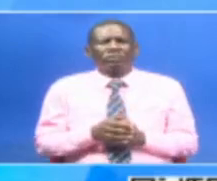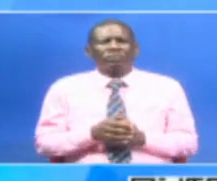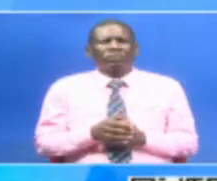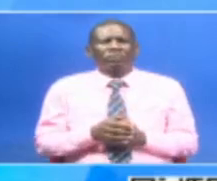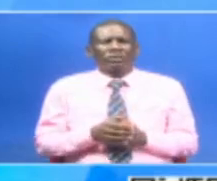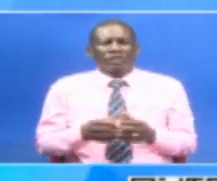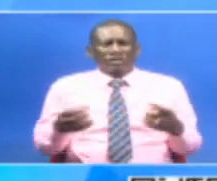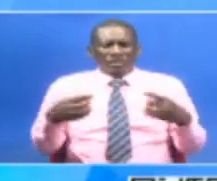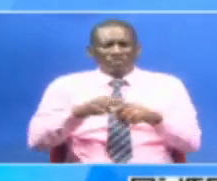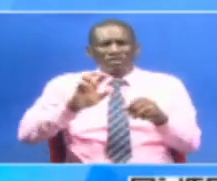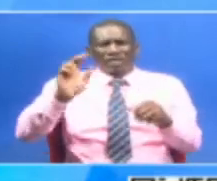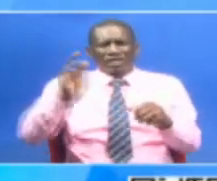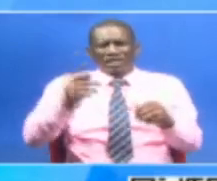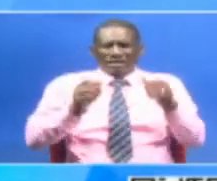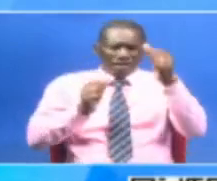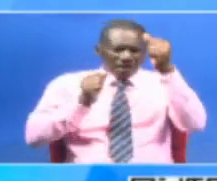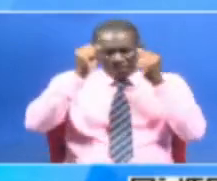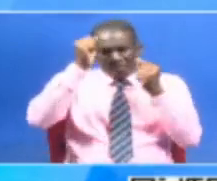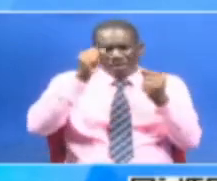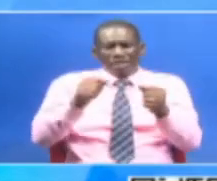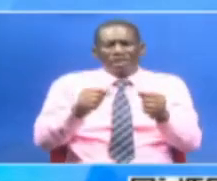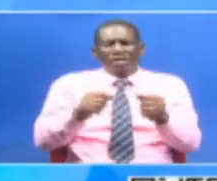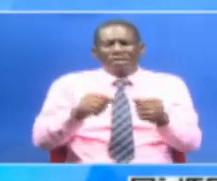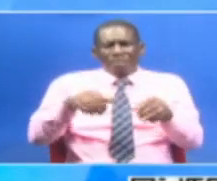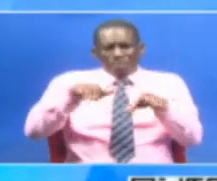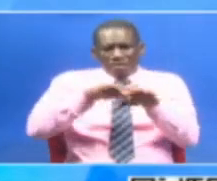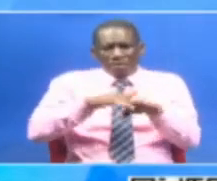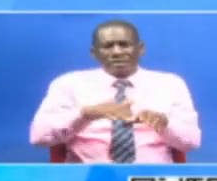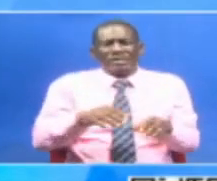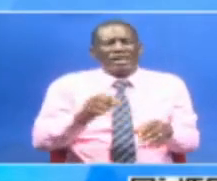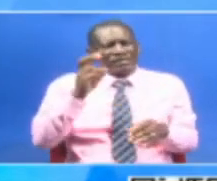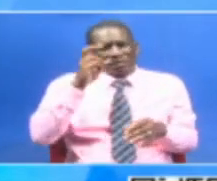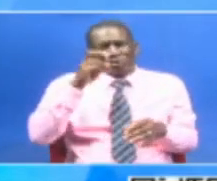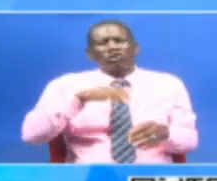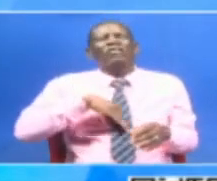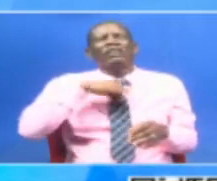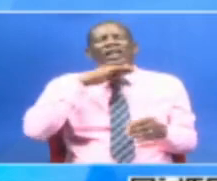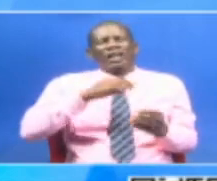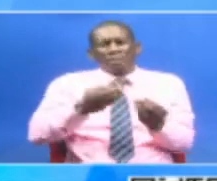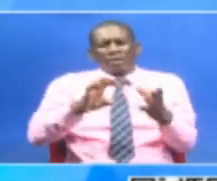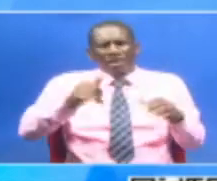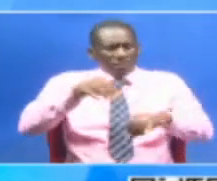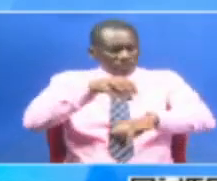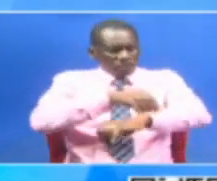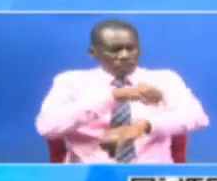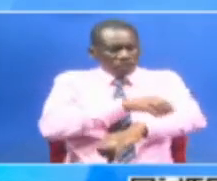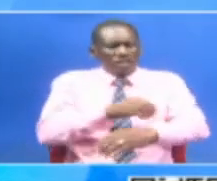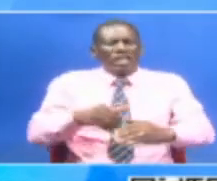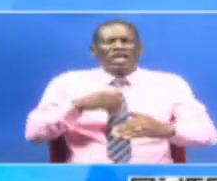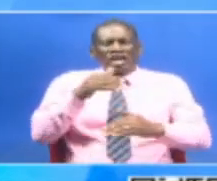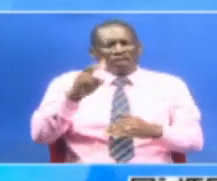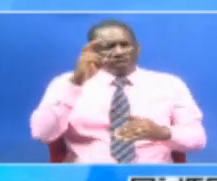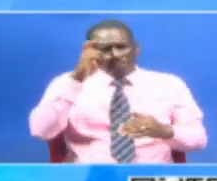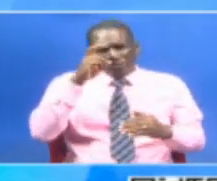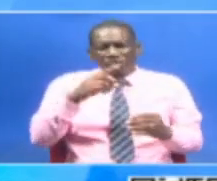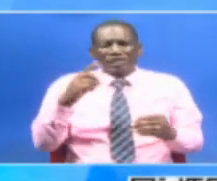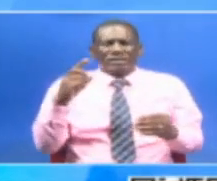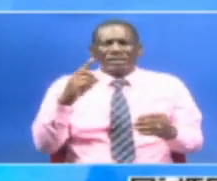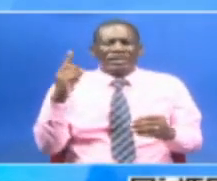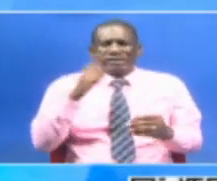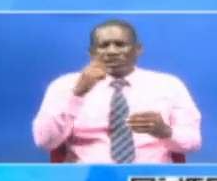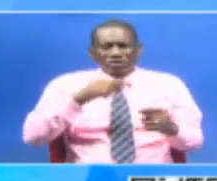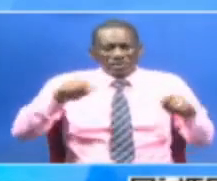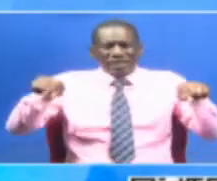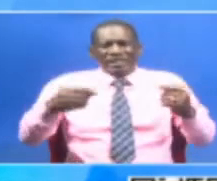Several Kenya Defense Forces soldiers are feared dead, while others have been injured following a suspected terrorist attack in